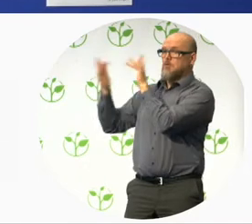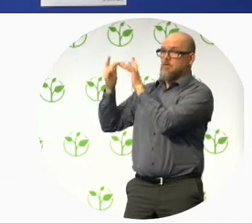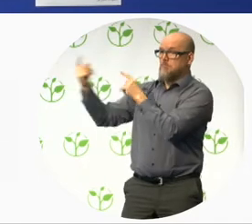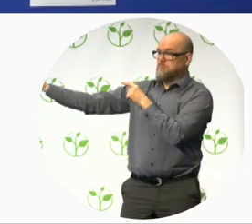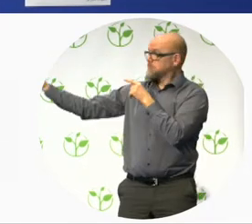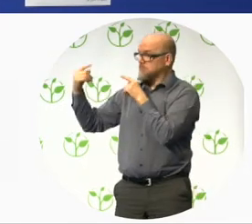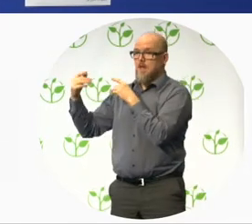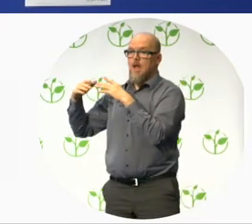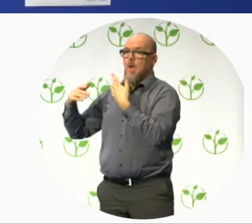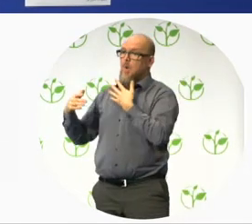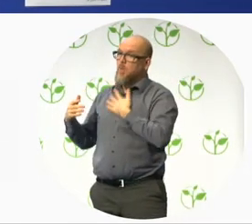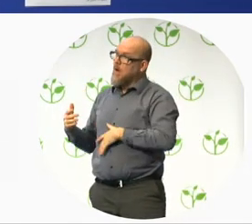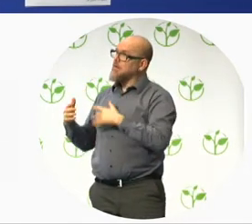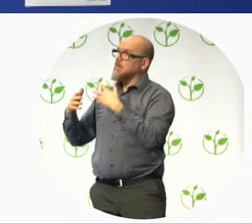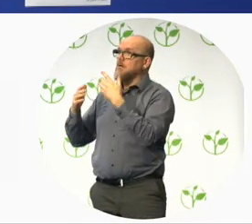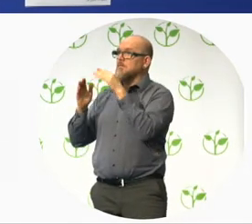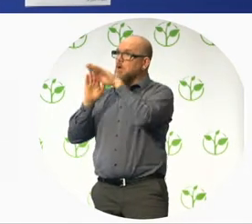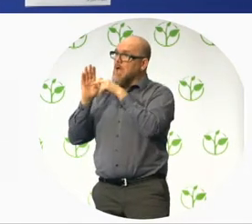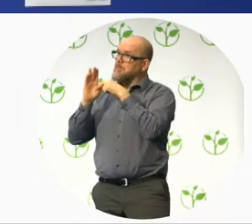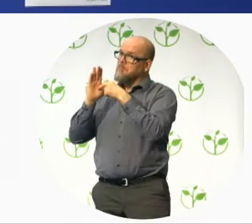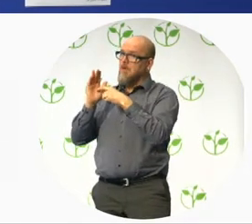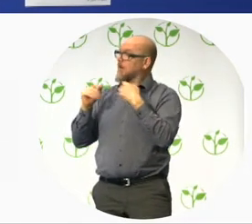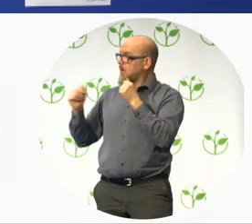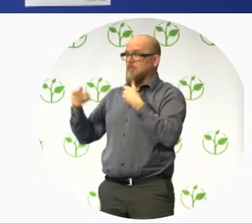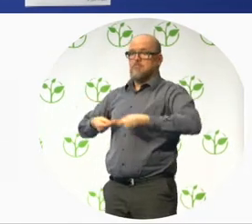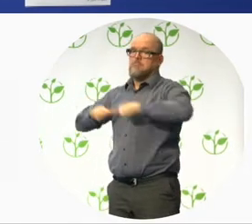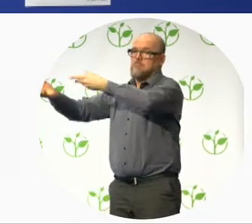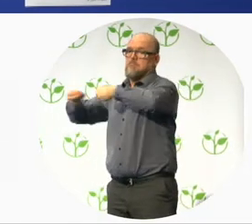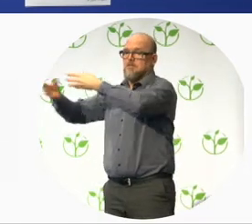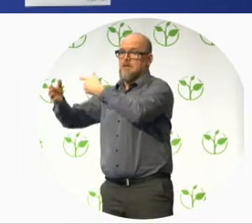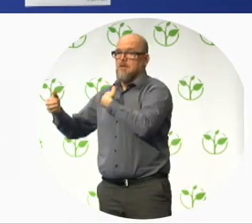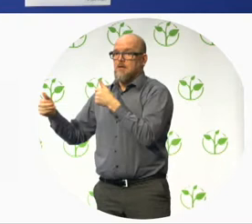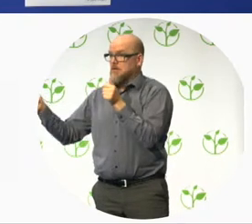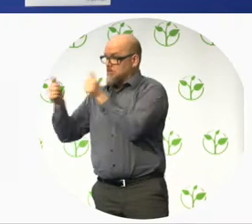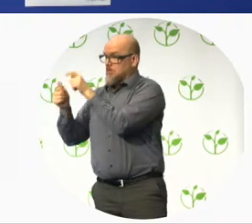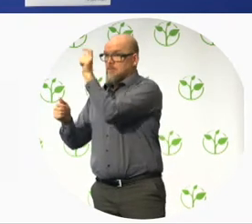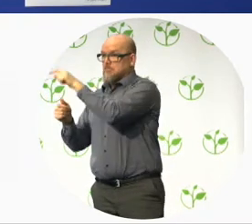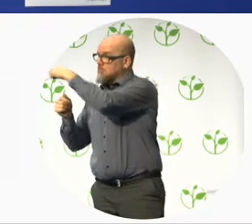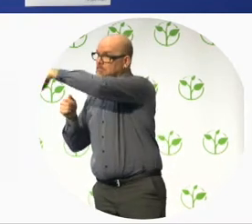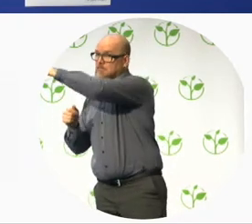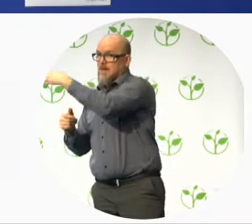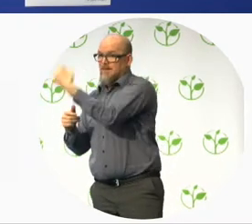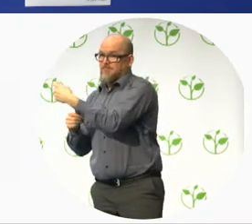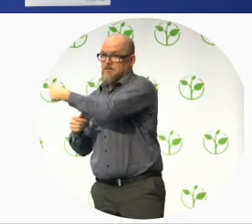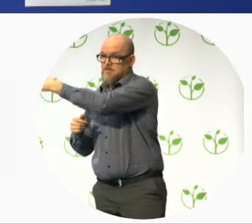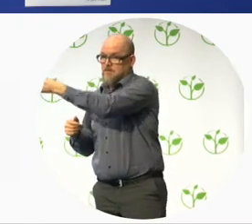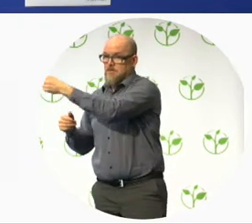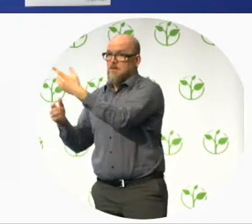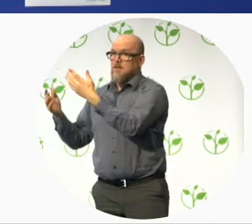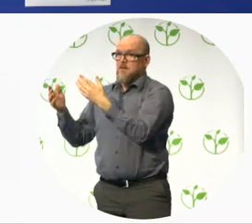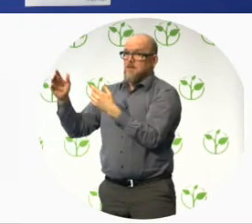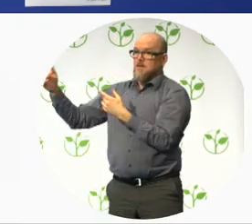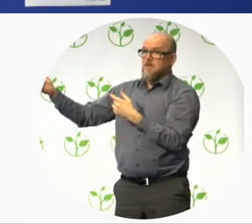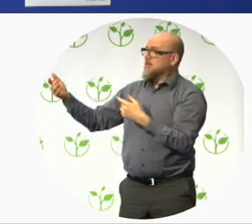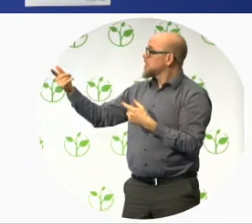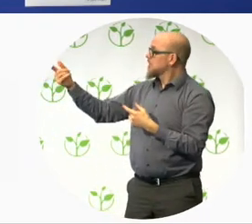possible. That's how it can happen. We always need to work with a local person or a local group, so that's how. So my